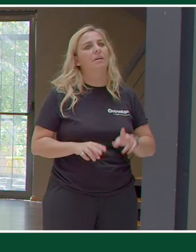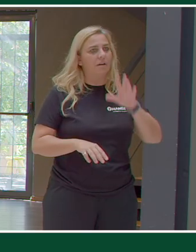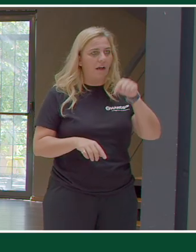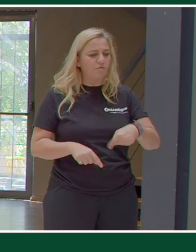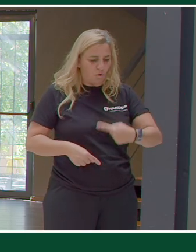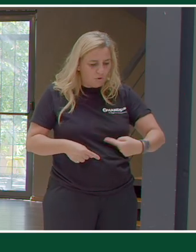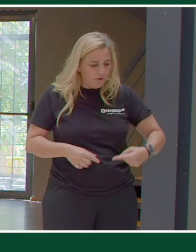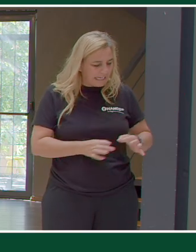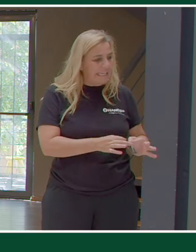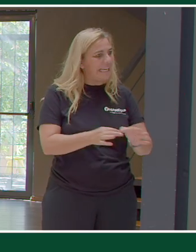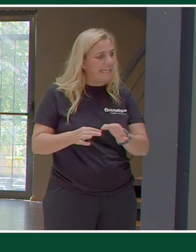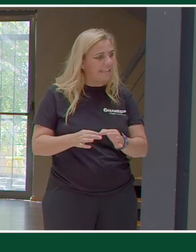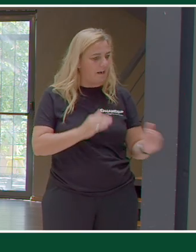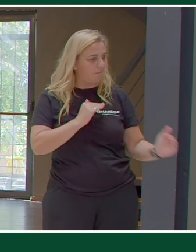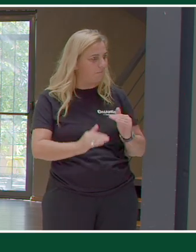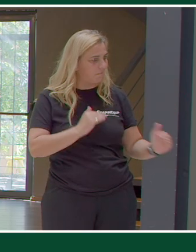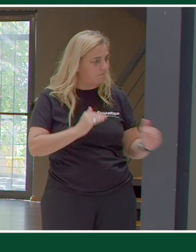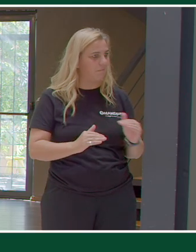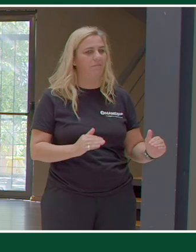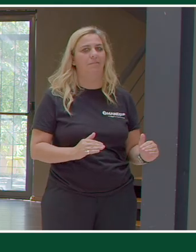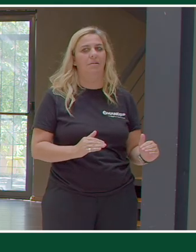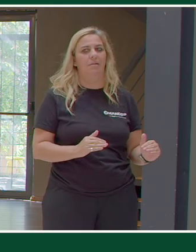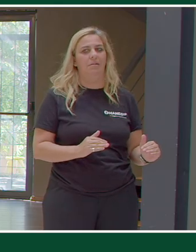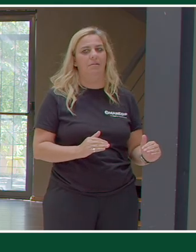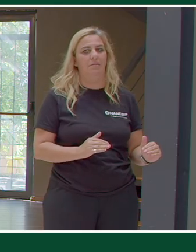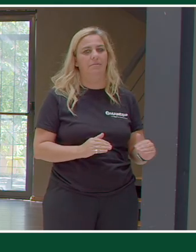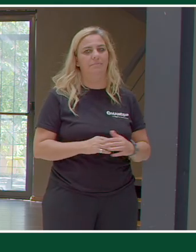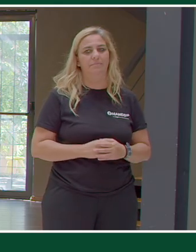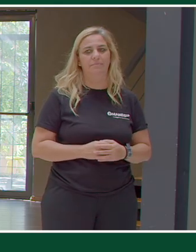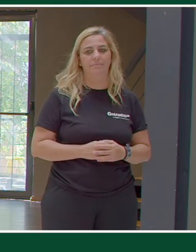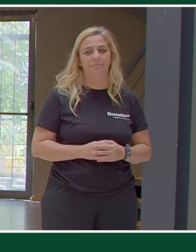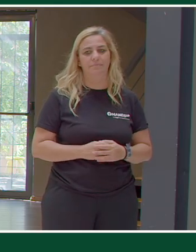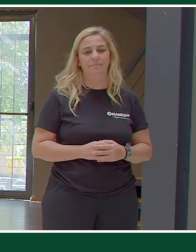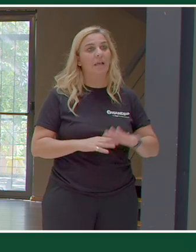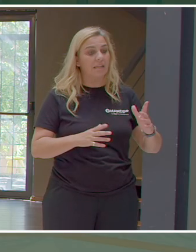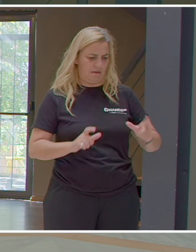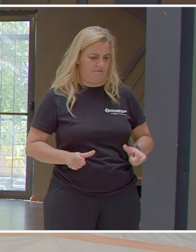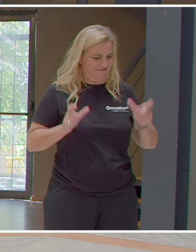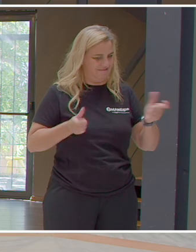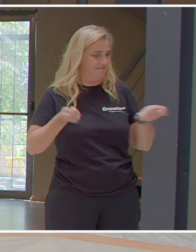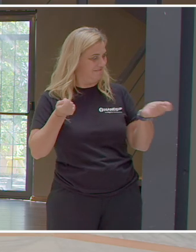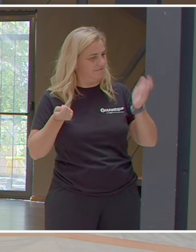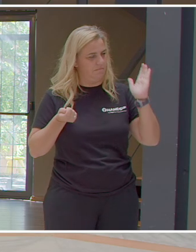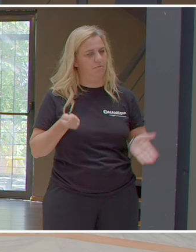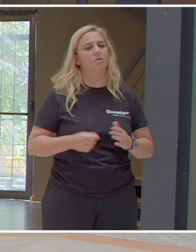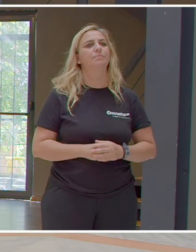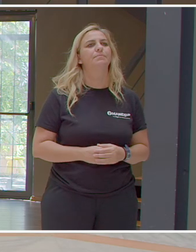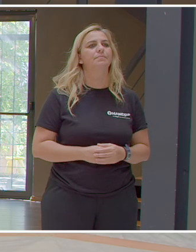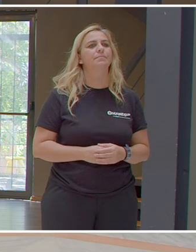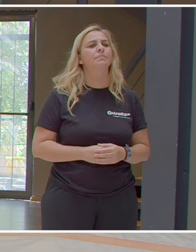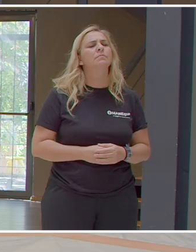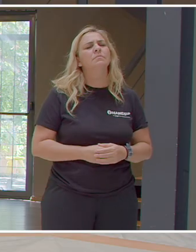colon cells because they also need to live from something, and regulate our immune system. And there has been so